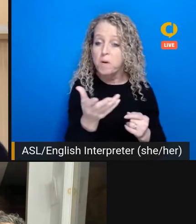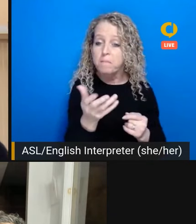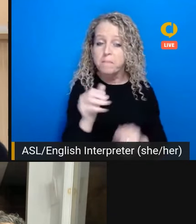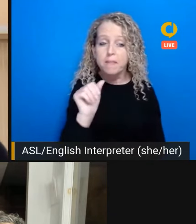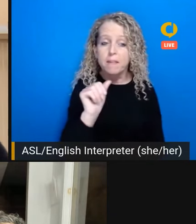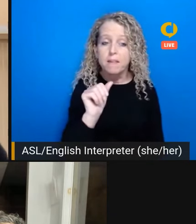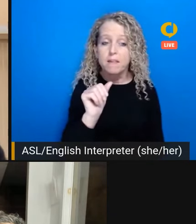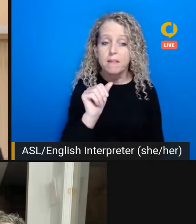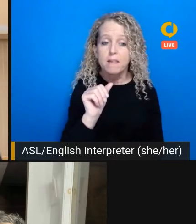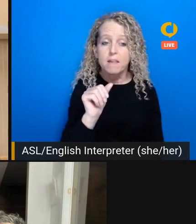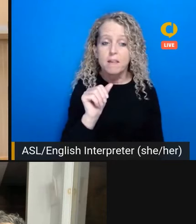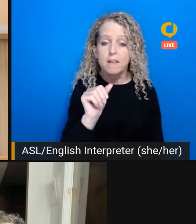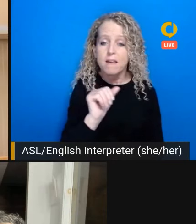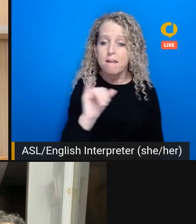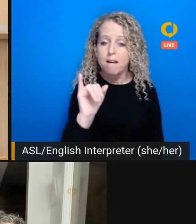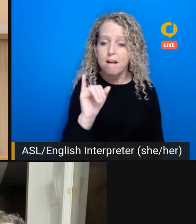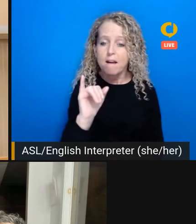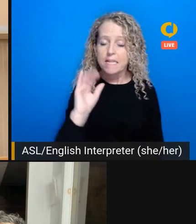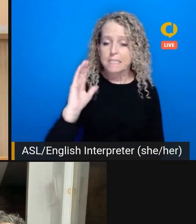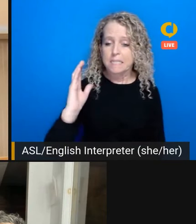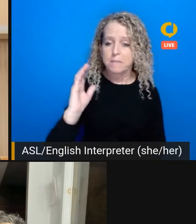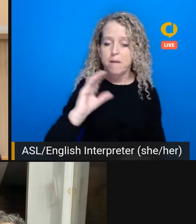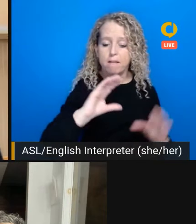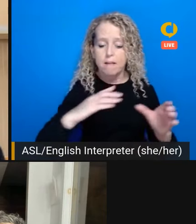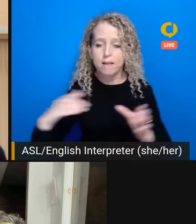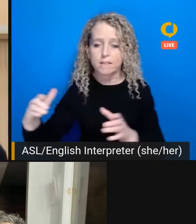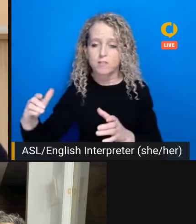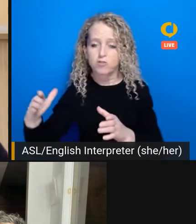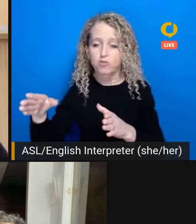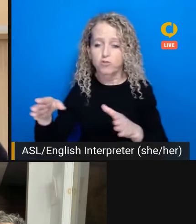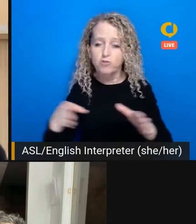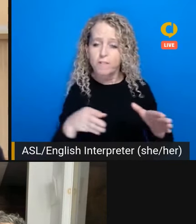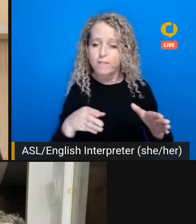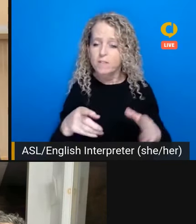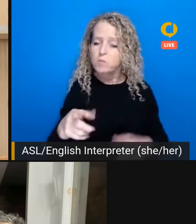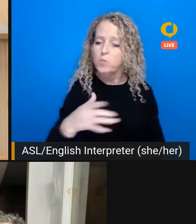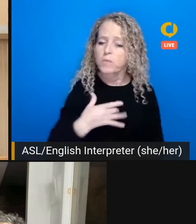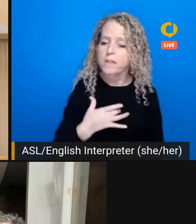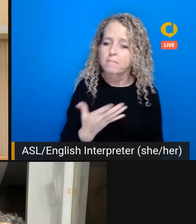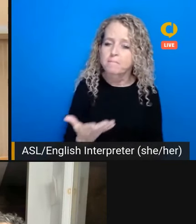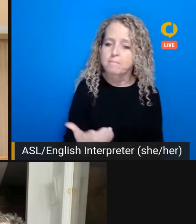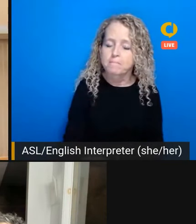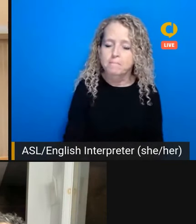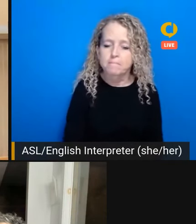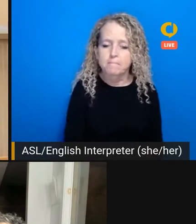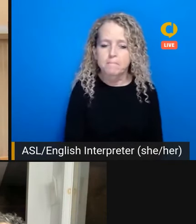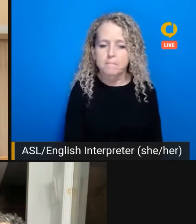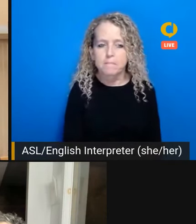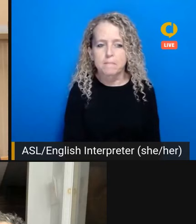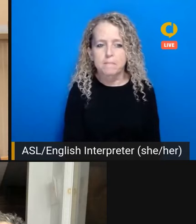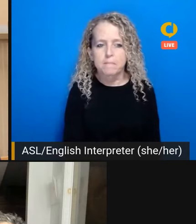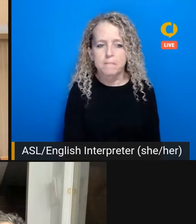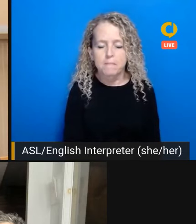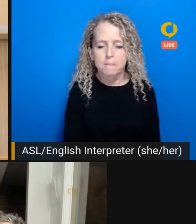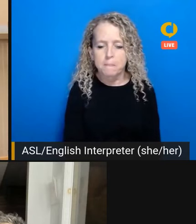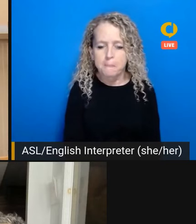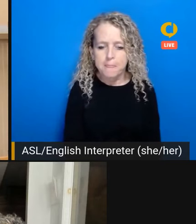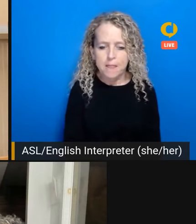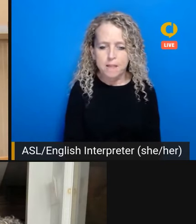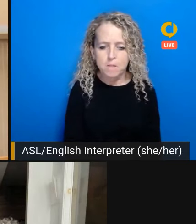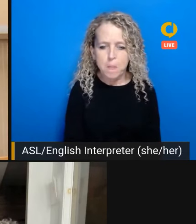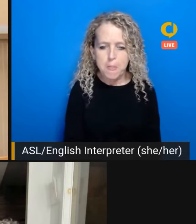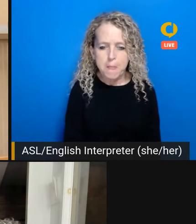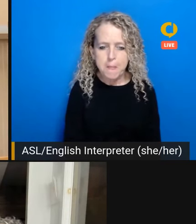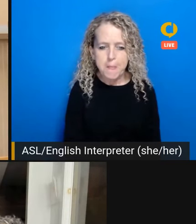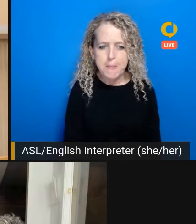sounded to me almost like a class-like shift in our society. What do you think of that? You know, I'm going to stay in my